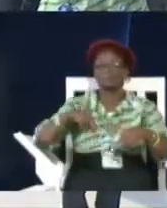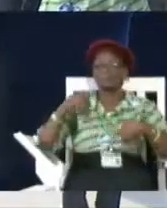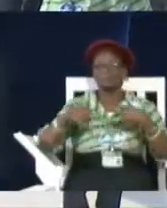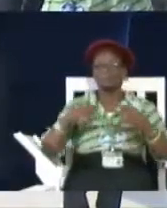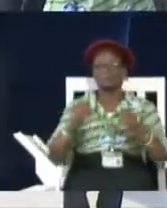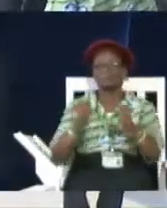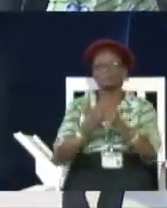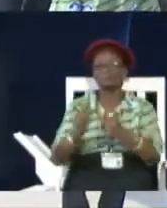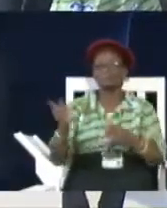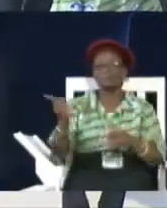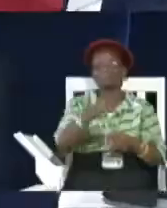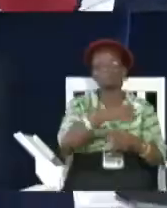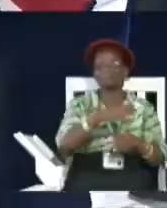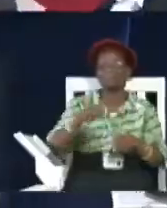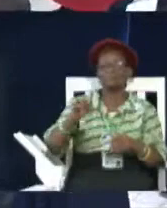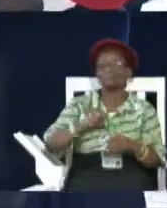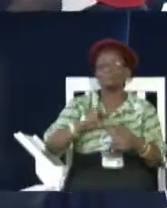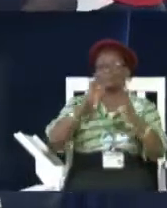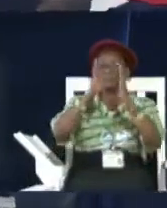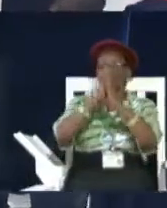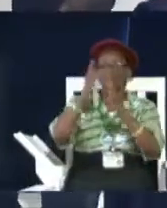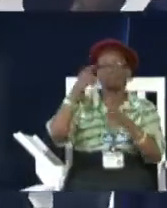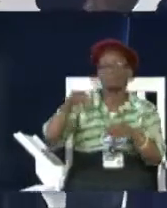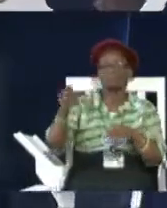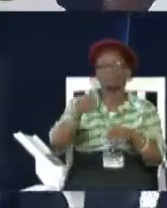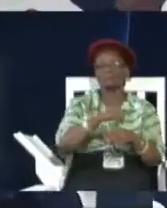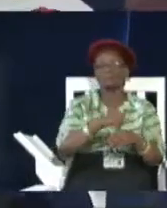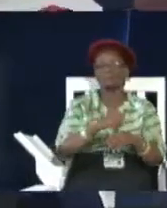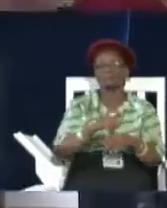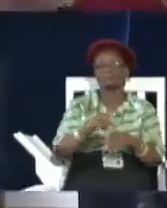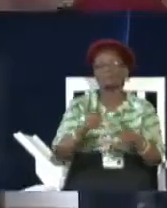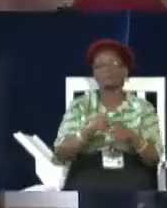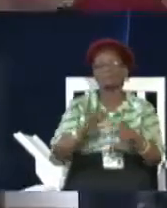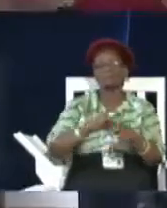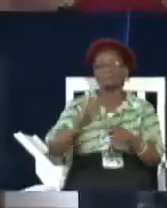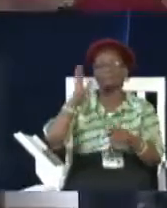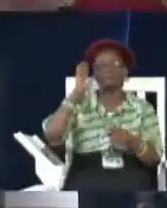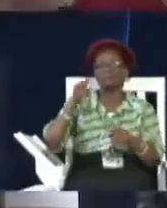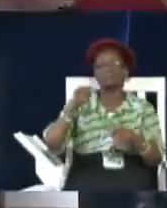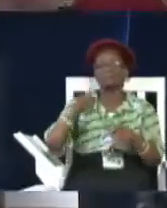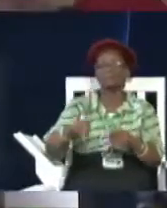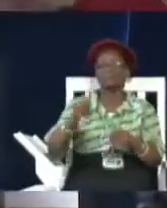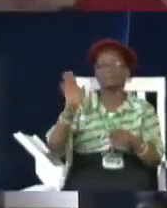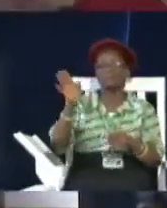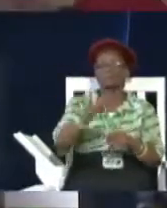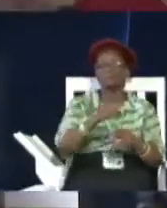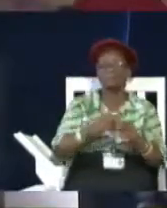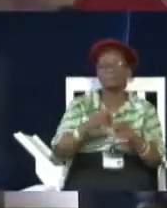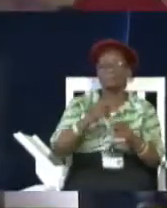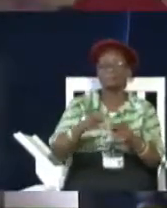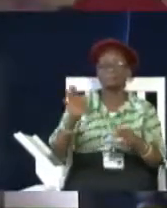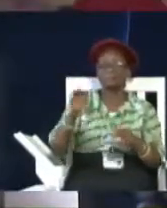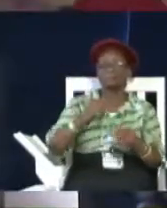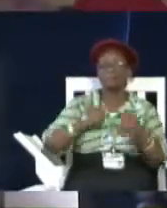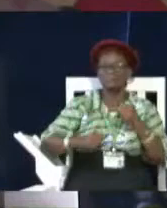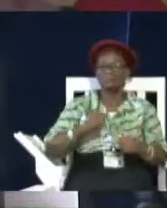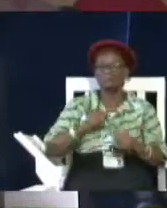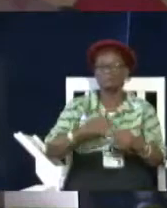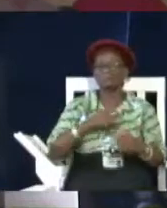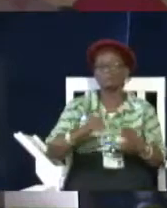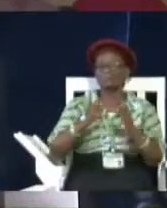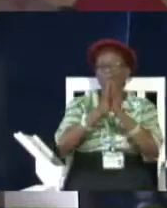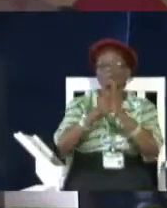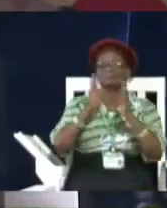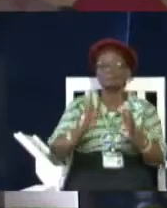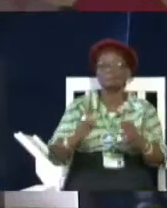from now on, I'll be praying for you. So I'm going to need your names, your address, and your prayer request. If you turn to